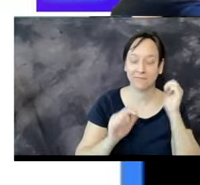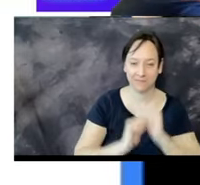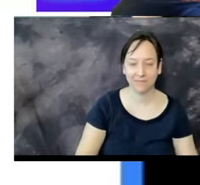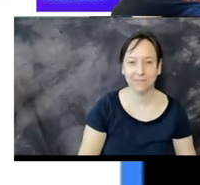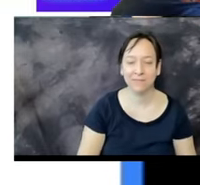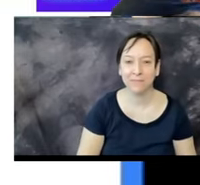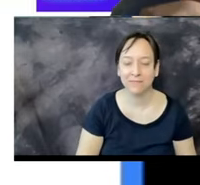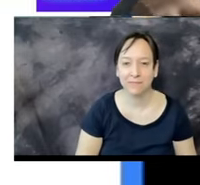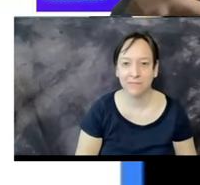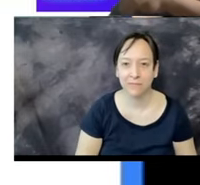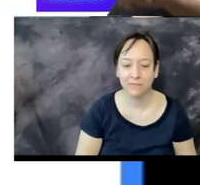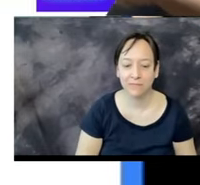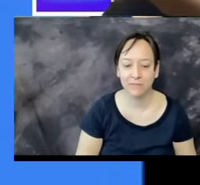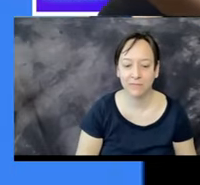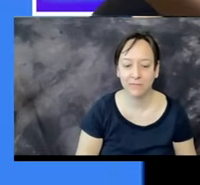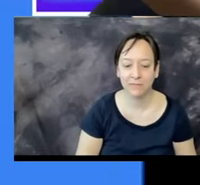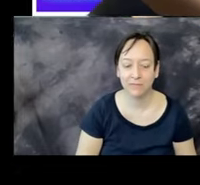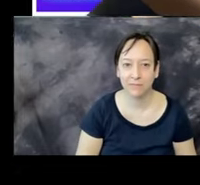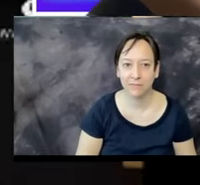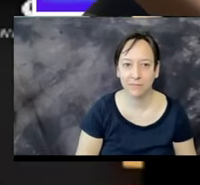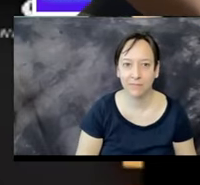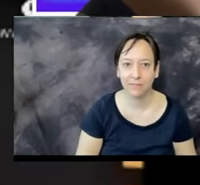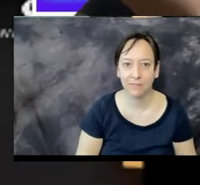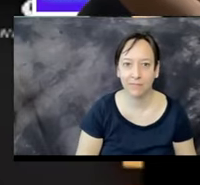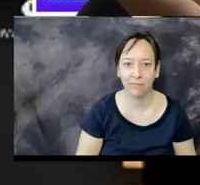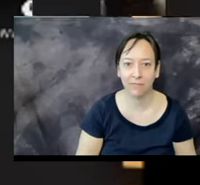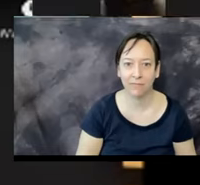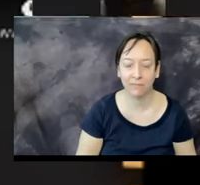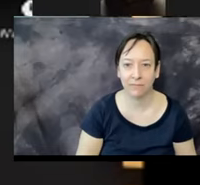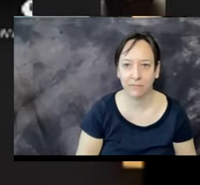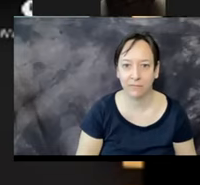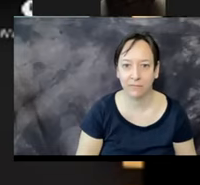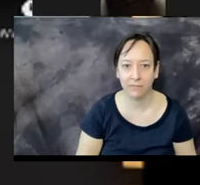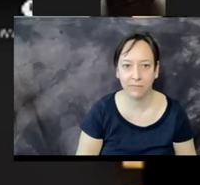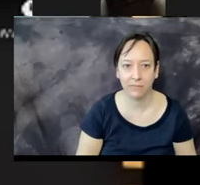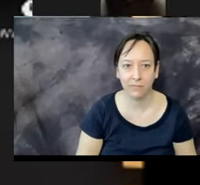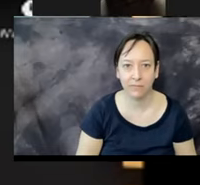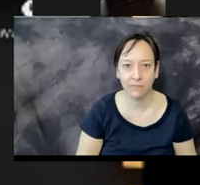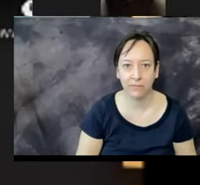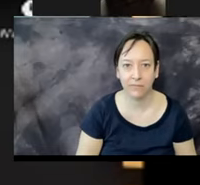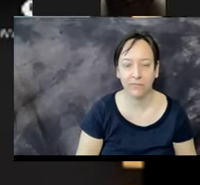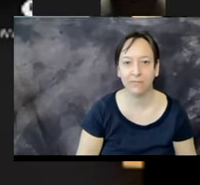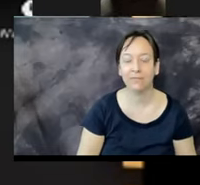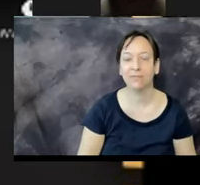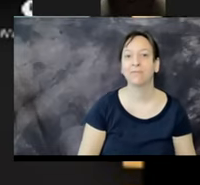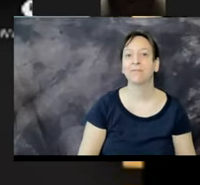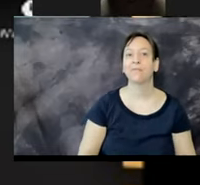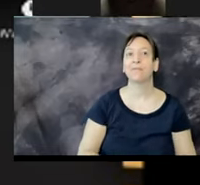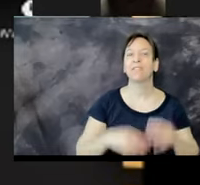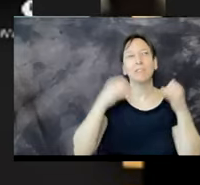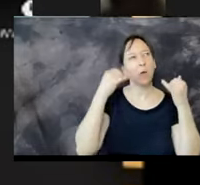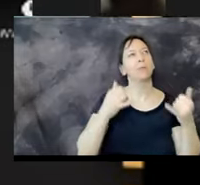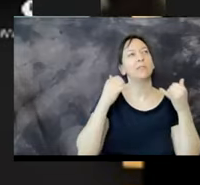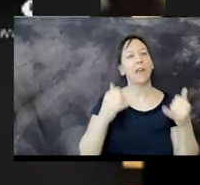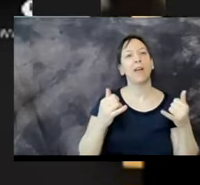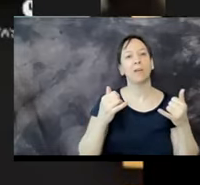Okay, so we're going to stay on our How Might We slide. As you can see, How Might We questions are